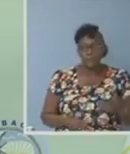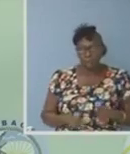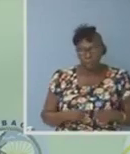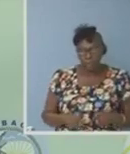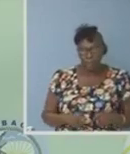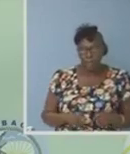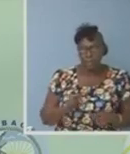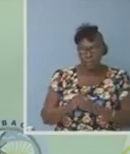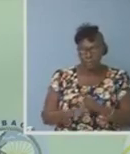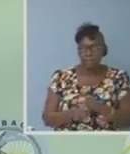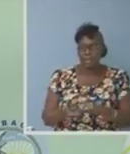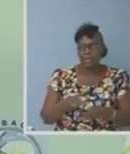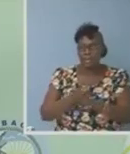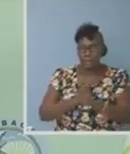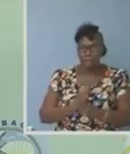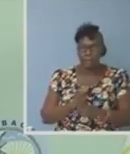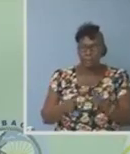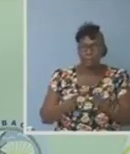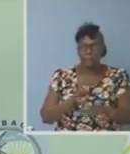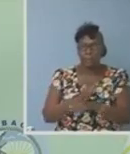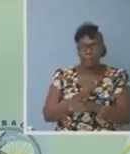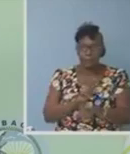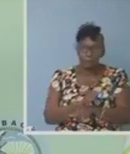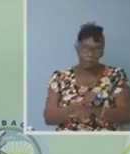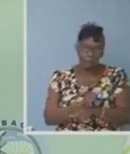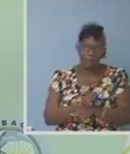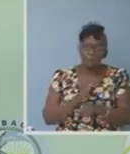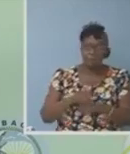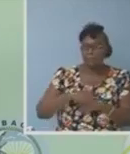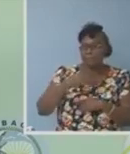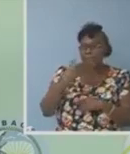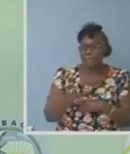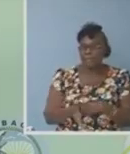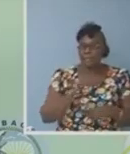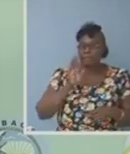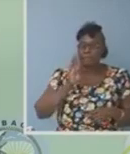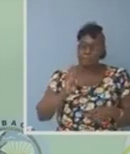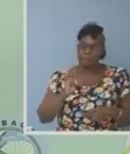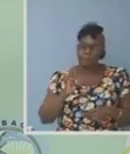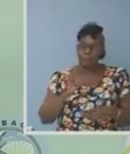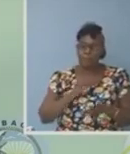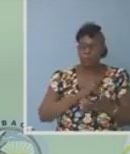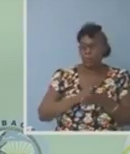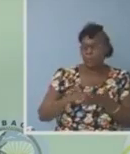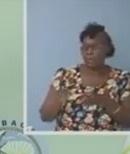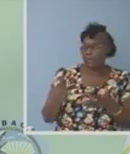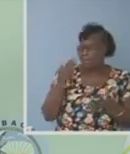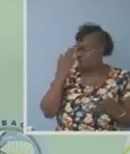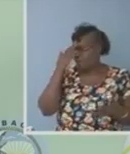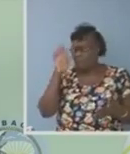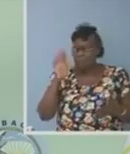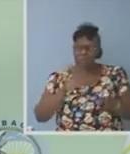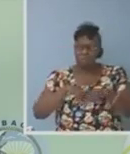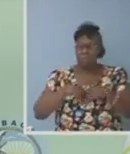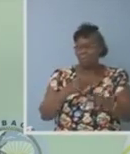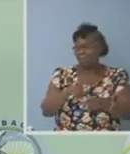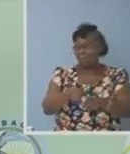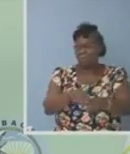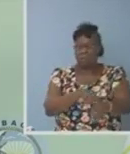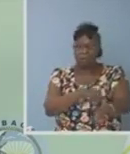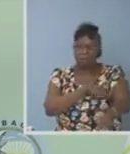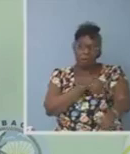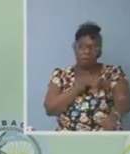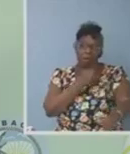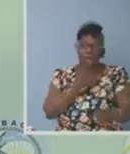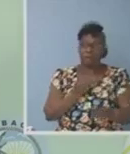for over the next 4 weeks. Given that we are totally unaware as to how long we'll